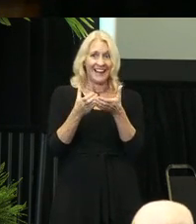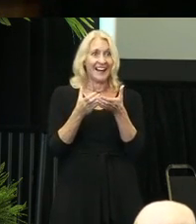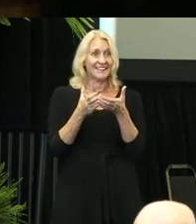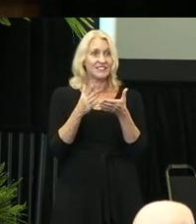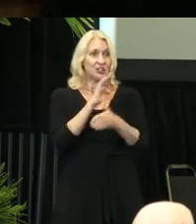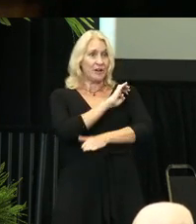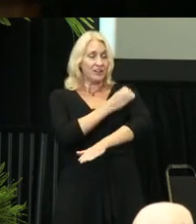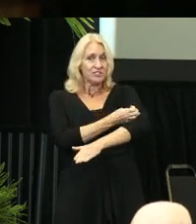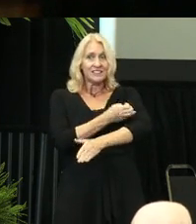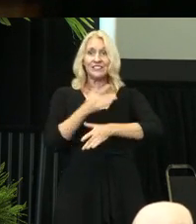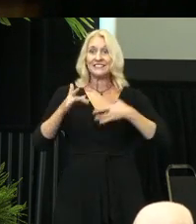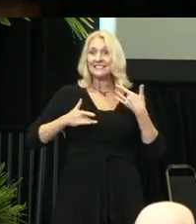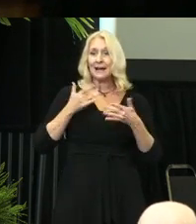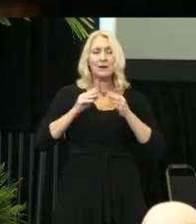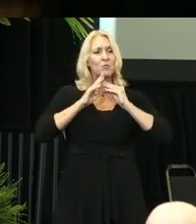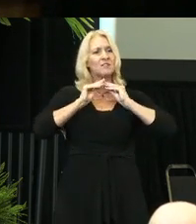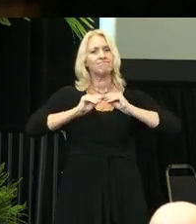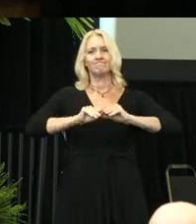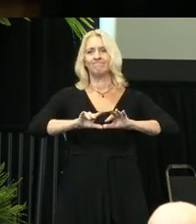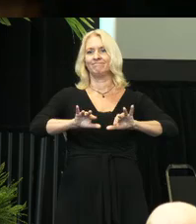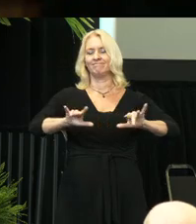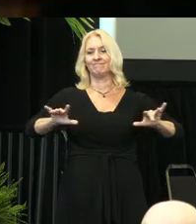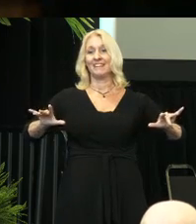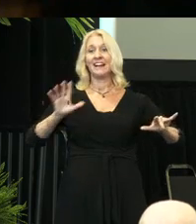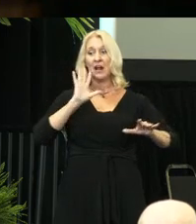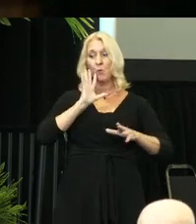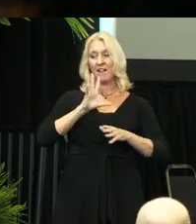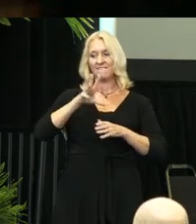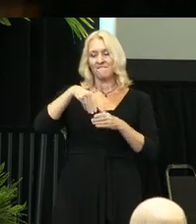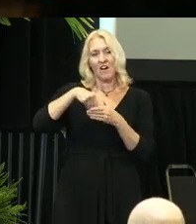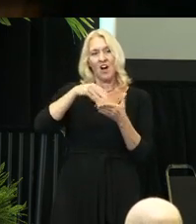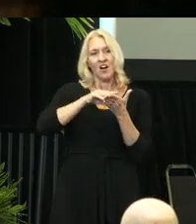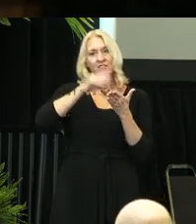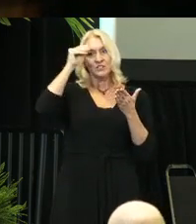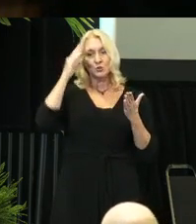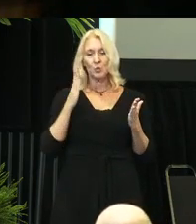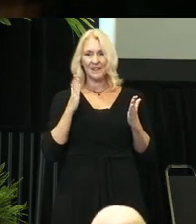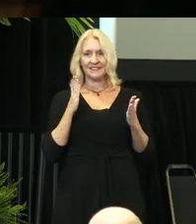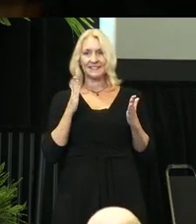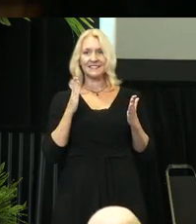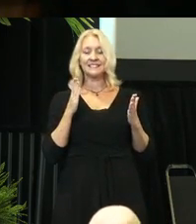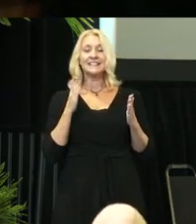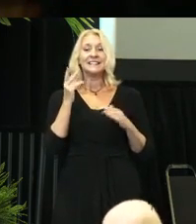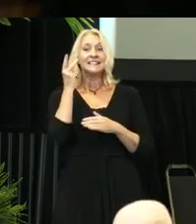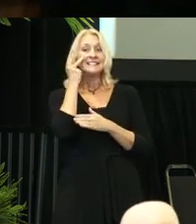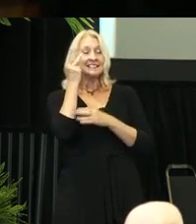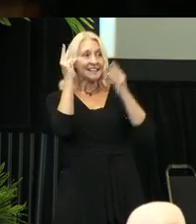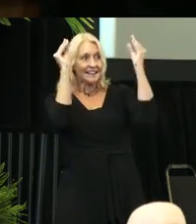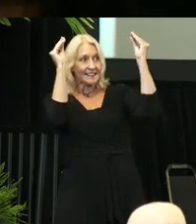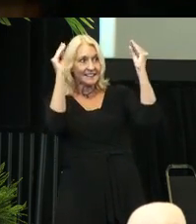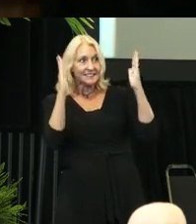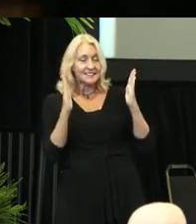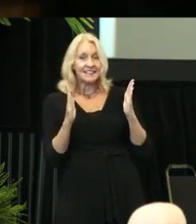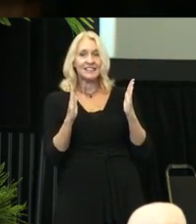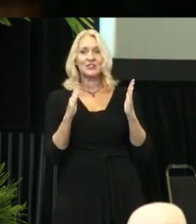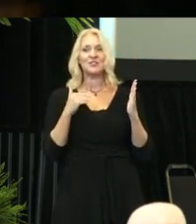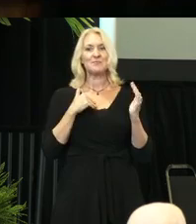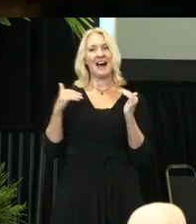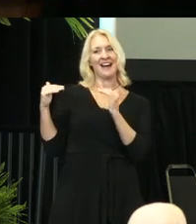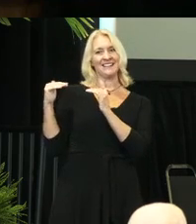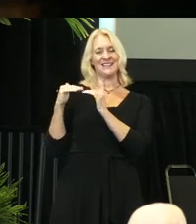contagious, and that engages students. Seeing faculty and administration, my teammates,